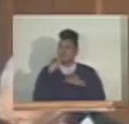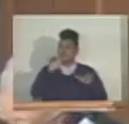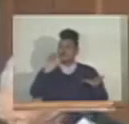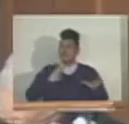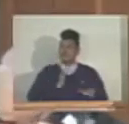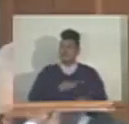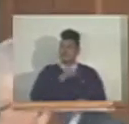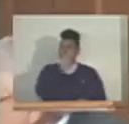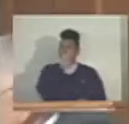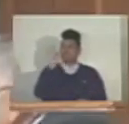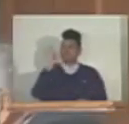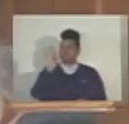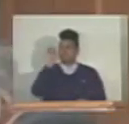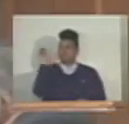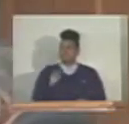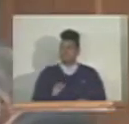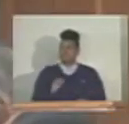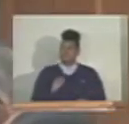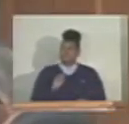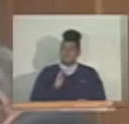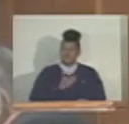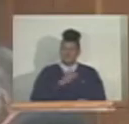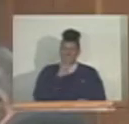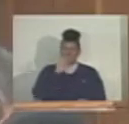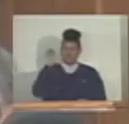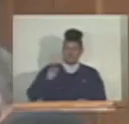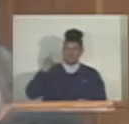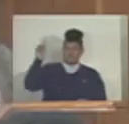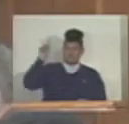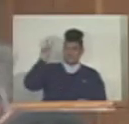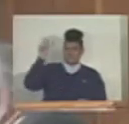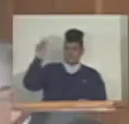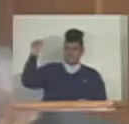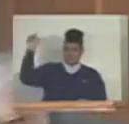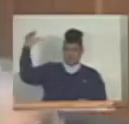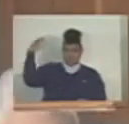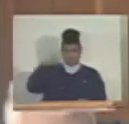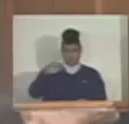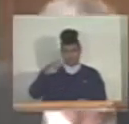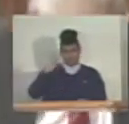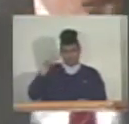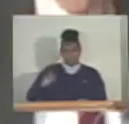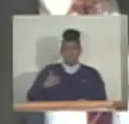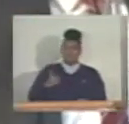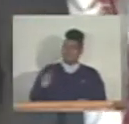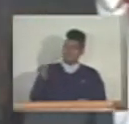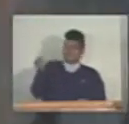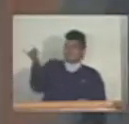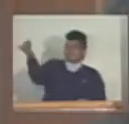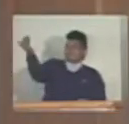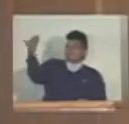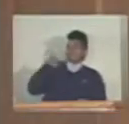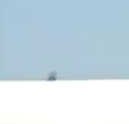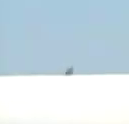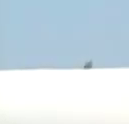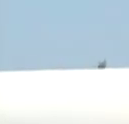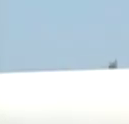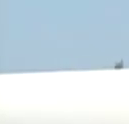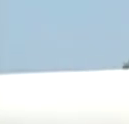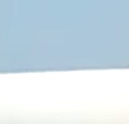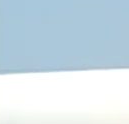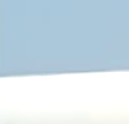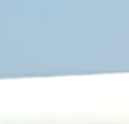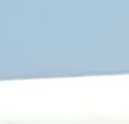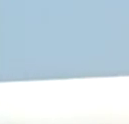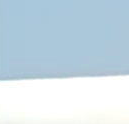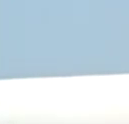49%, the 49% stake that PDVSA owes in Petrojam.